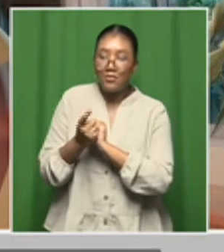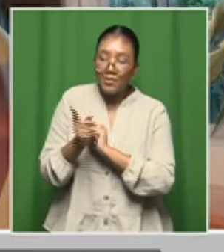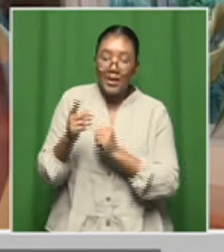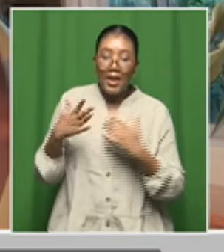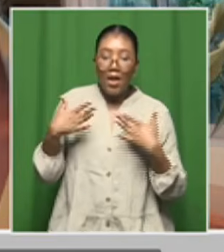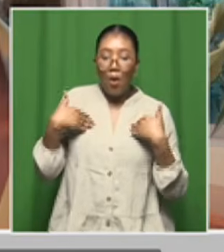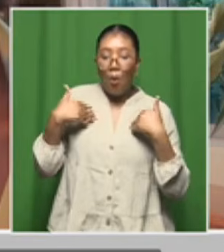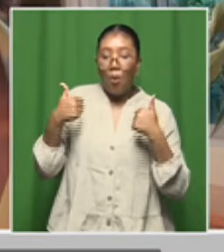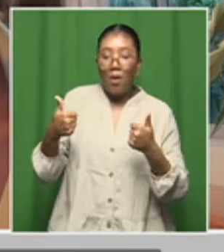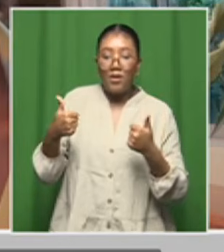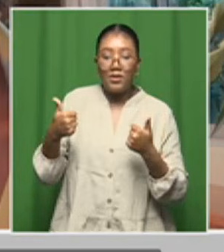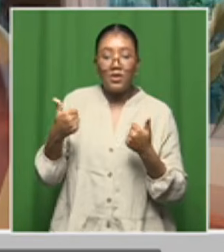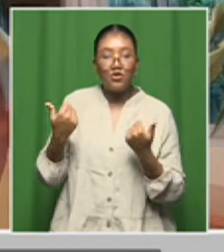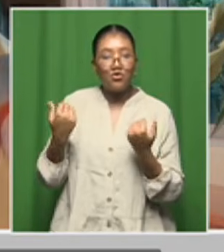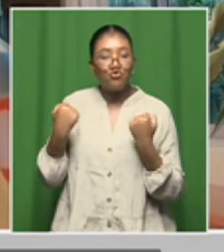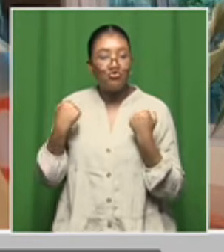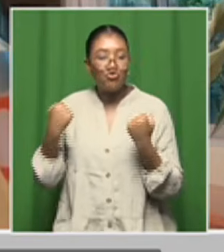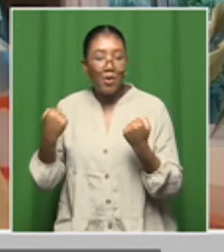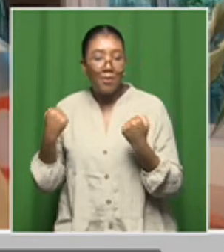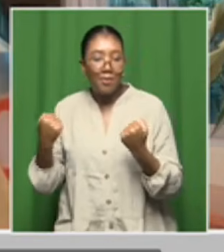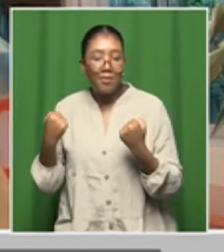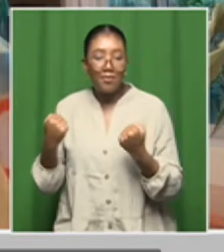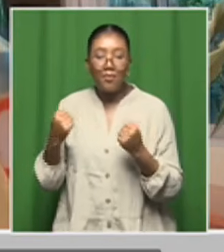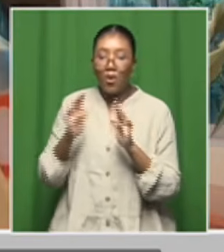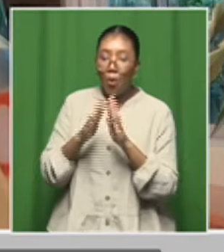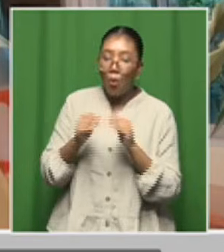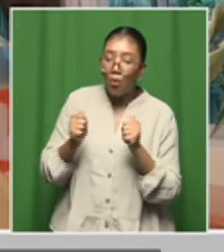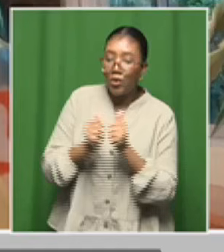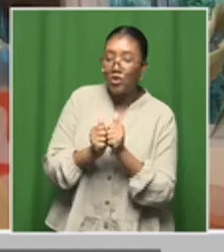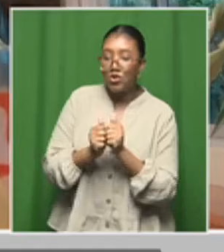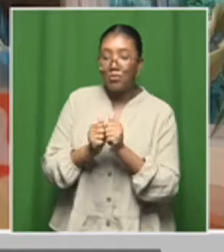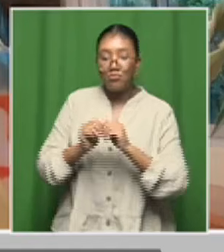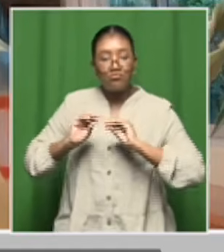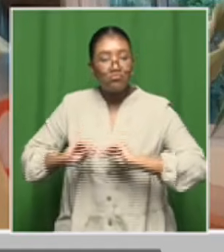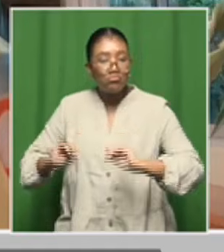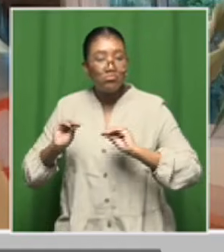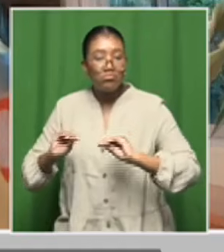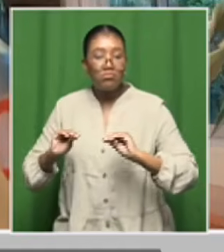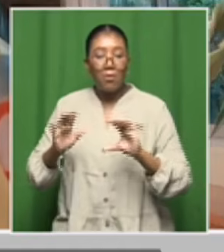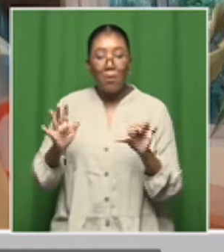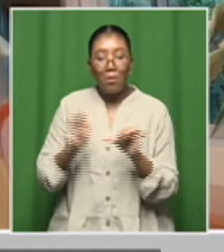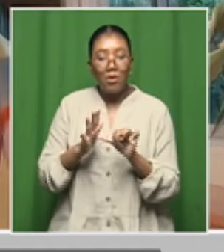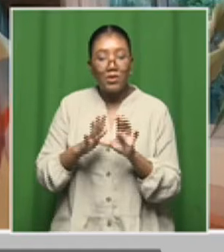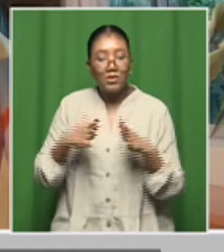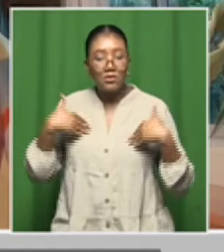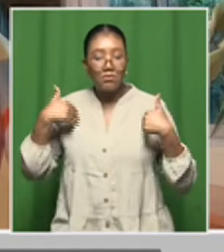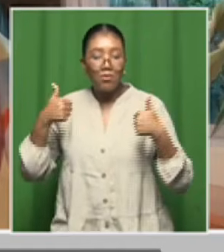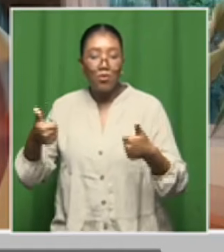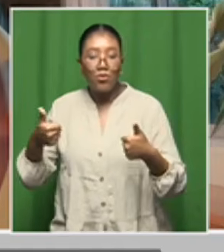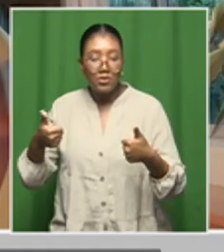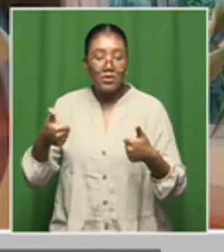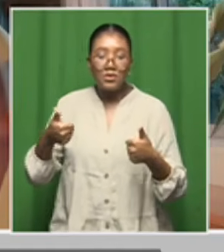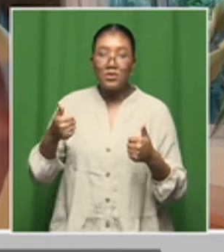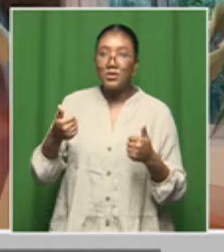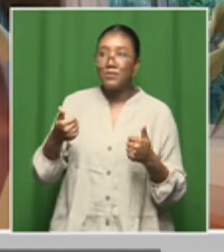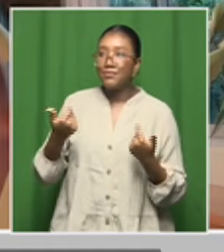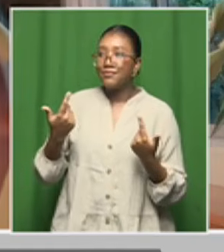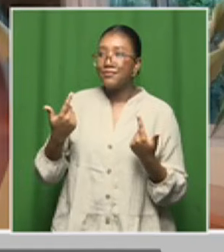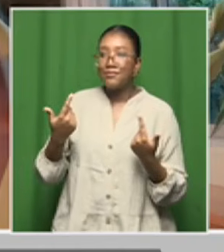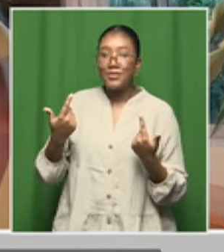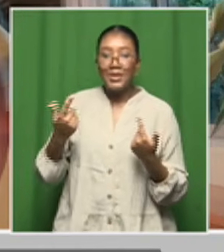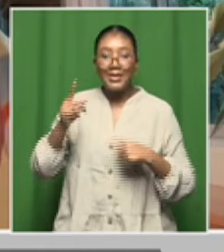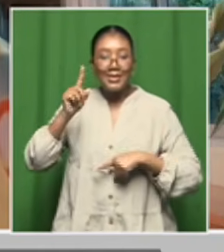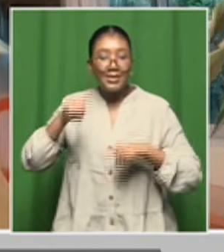wellness brands, curating workshops on wellness, on ritual, because these are the things we need to get back